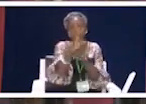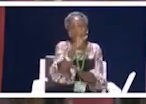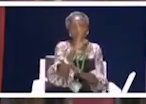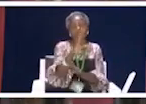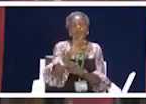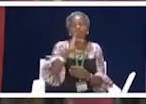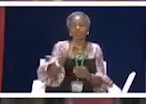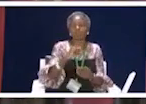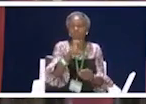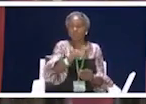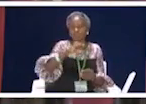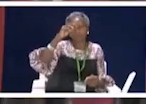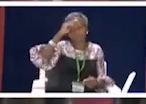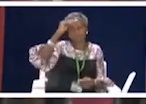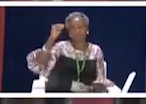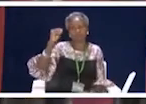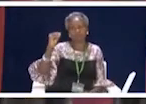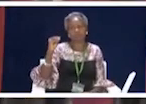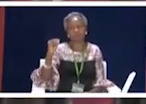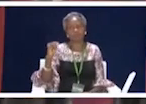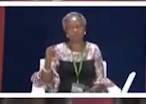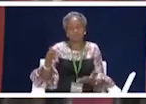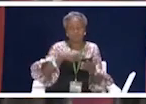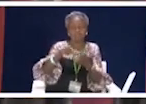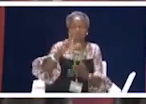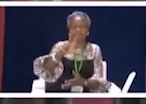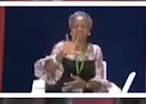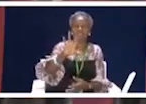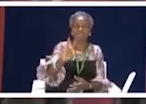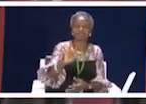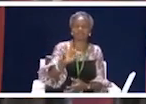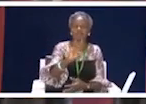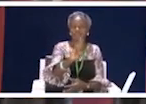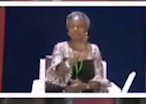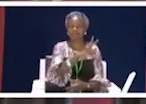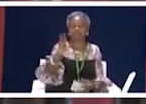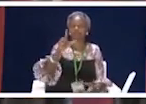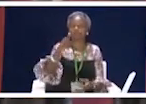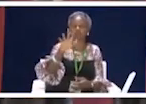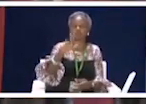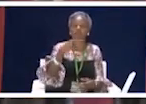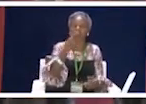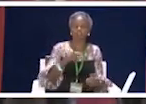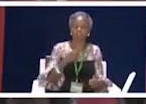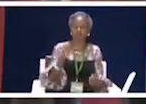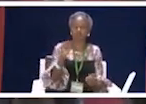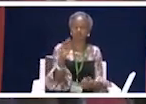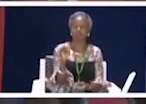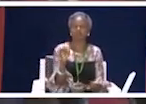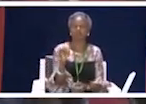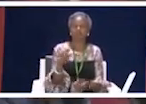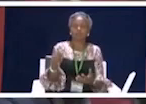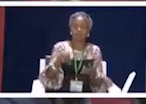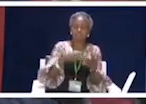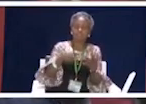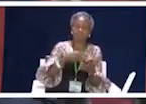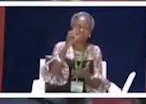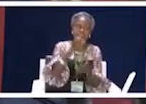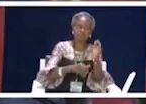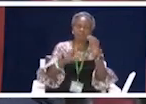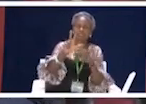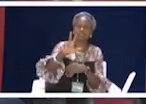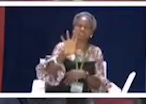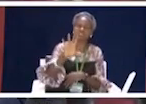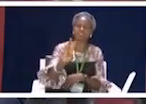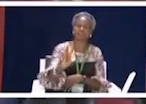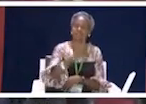is not a man. Psalm 37, 25 tells me so. Psalm chapter